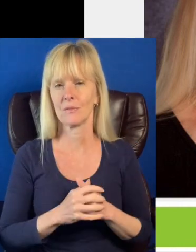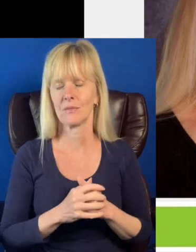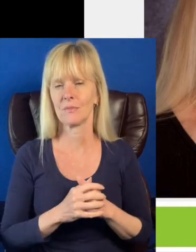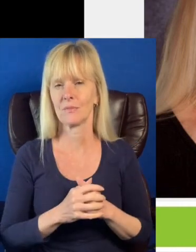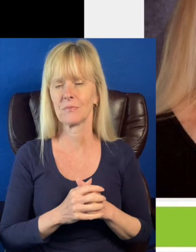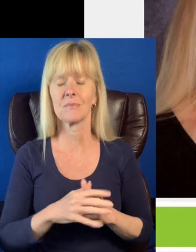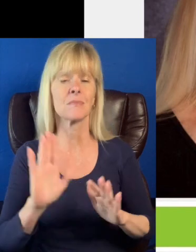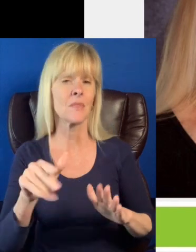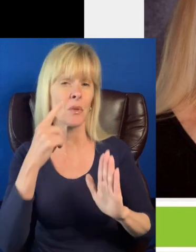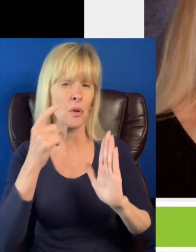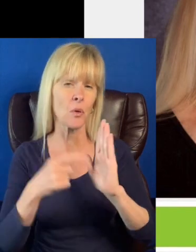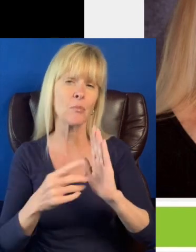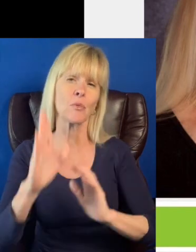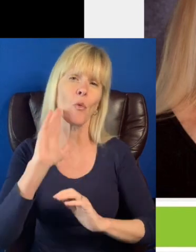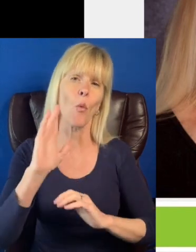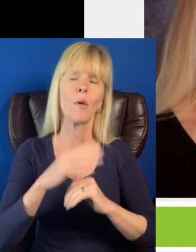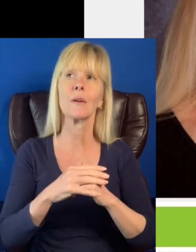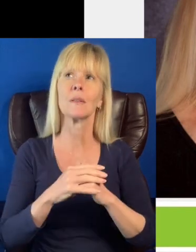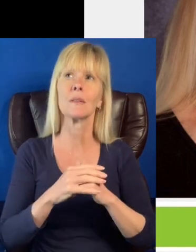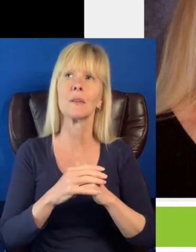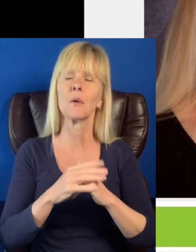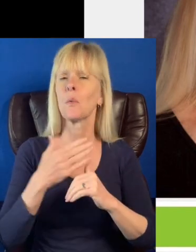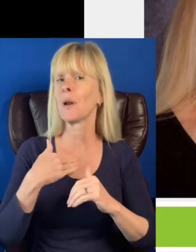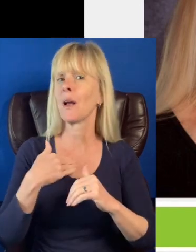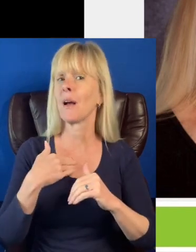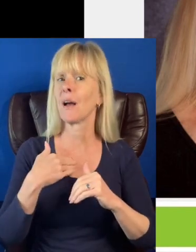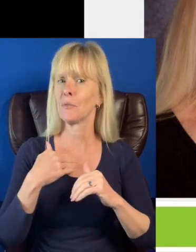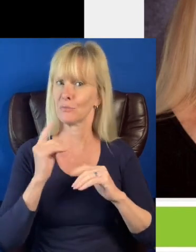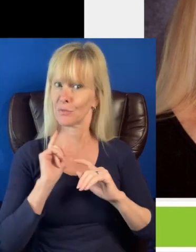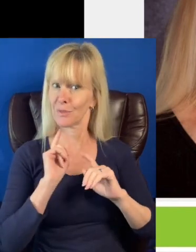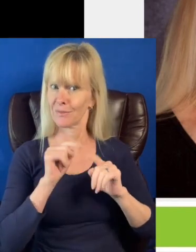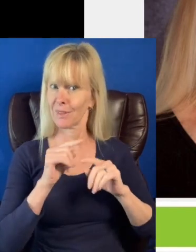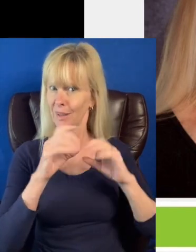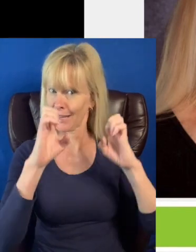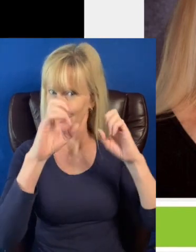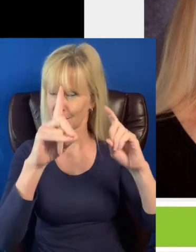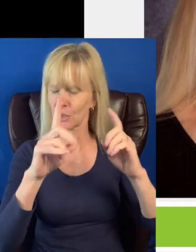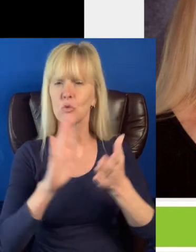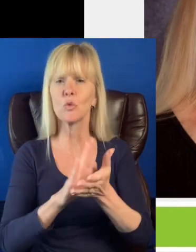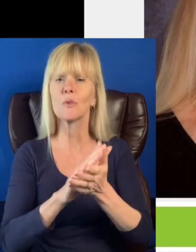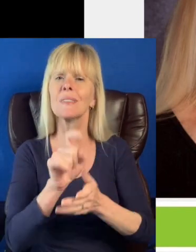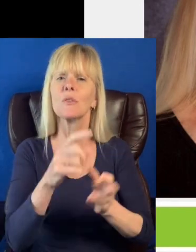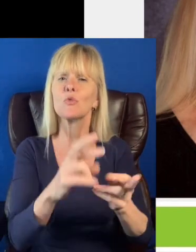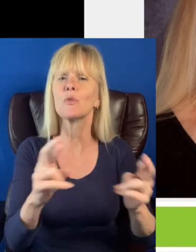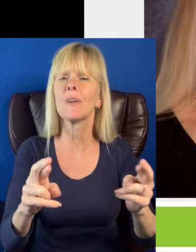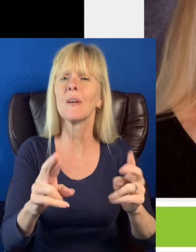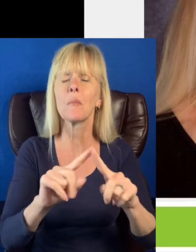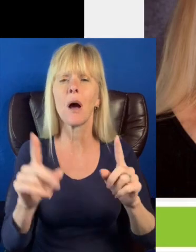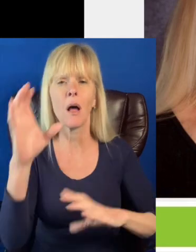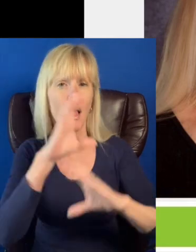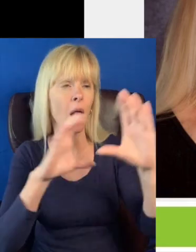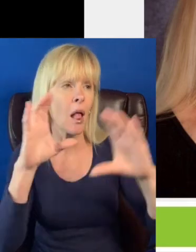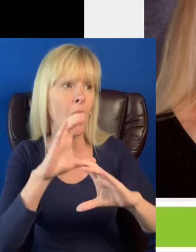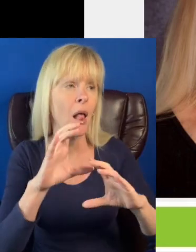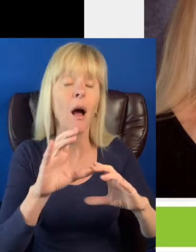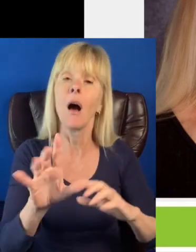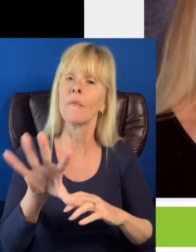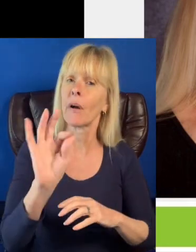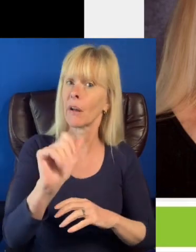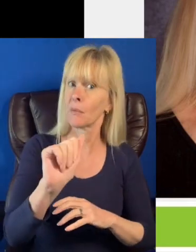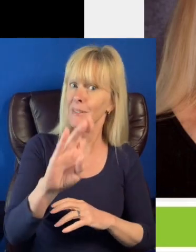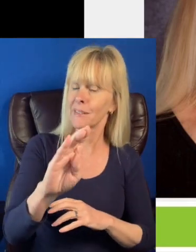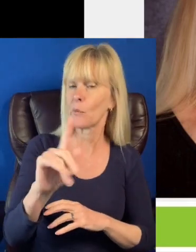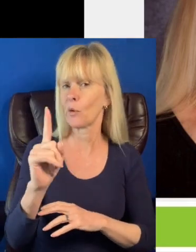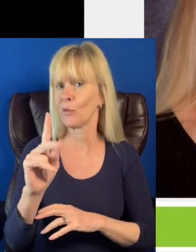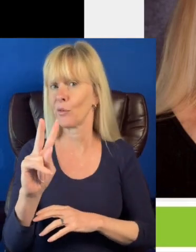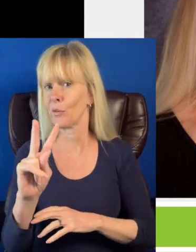levels. I noticed back when I was in education that schools needed resources, but all they could seem to